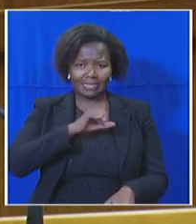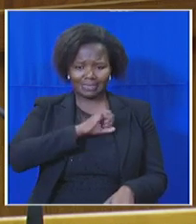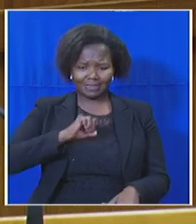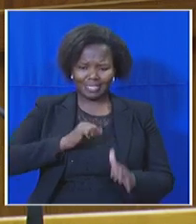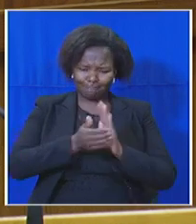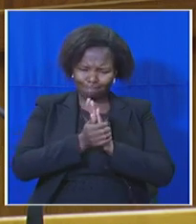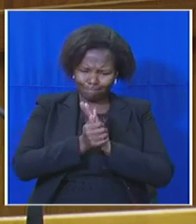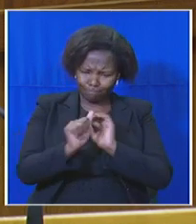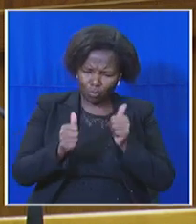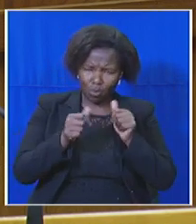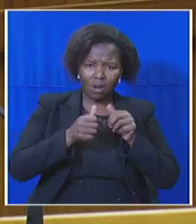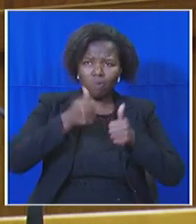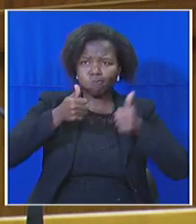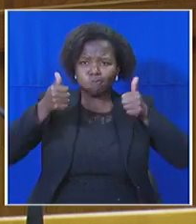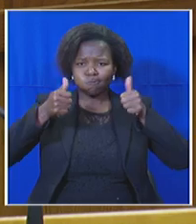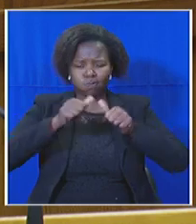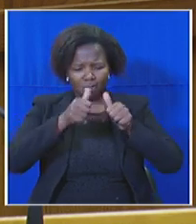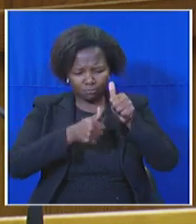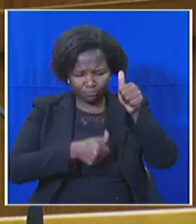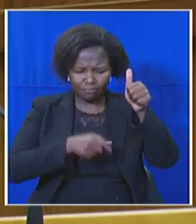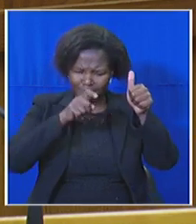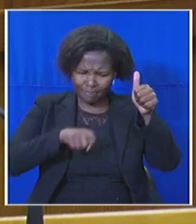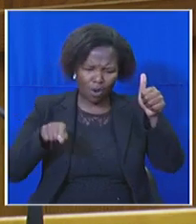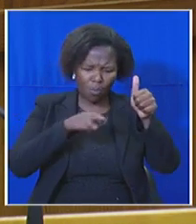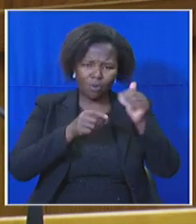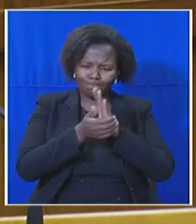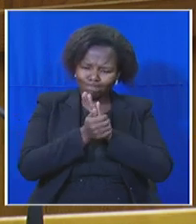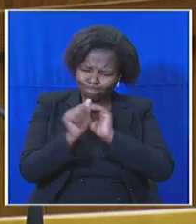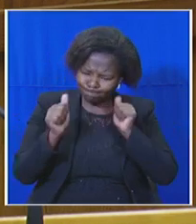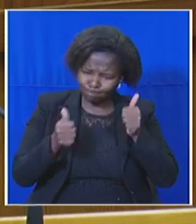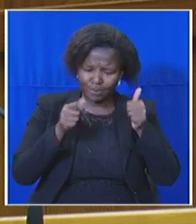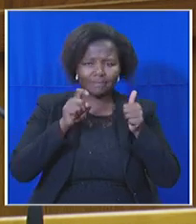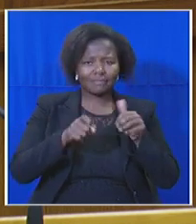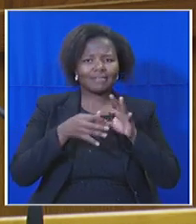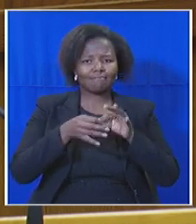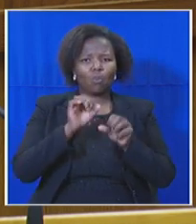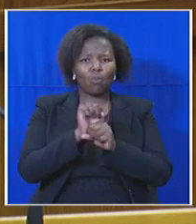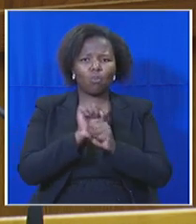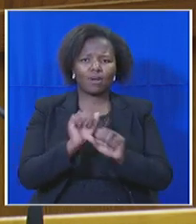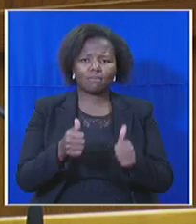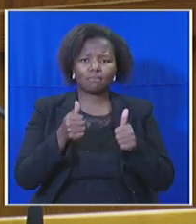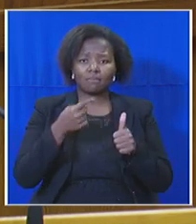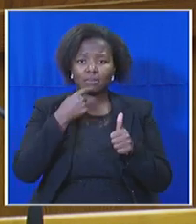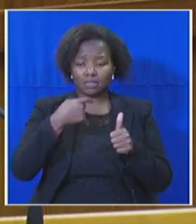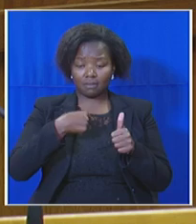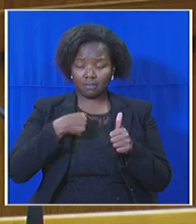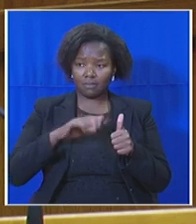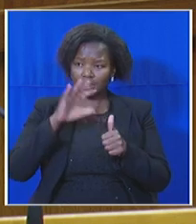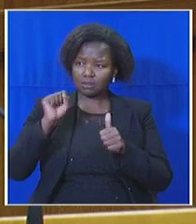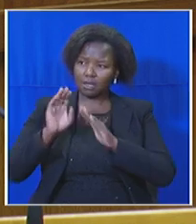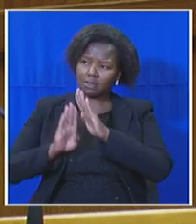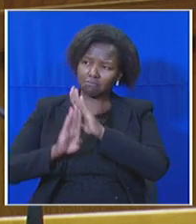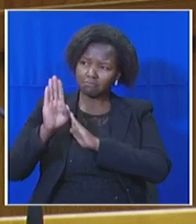accounting officers, managers, and civil servants must answer to the question of how they are contributing to